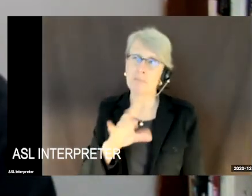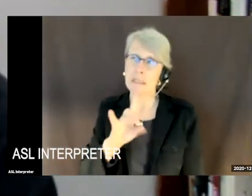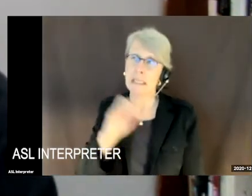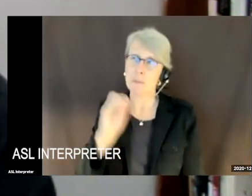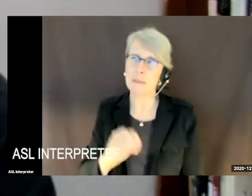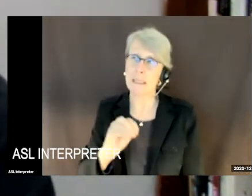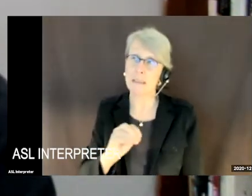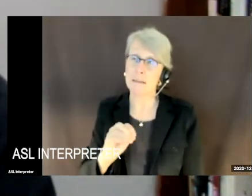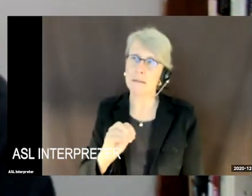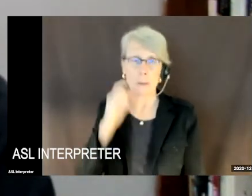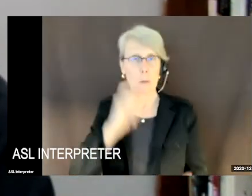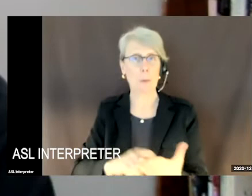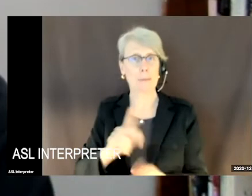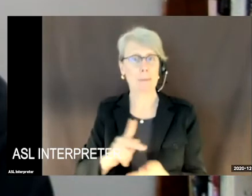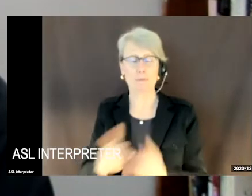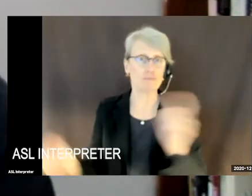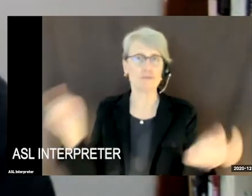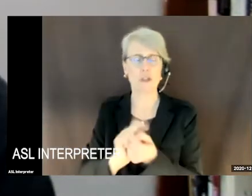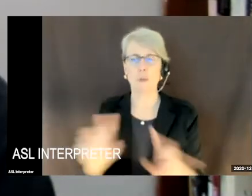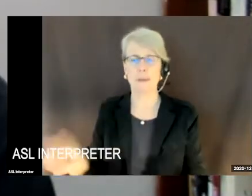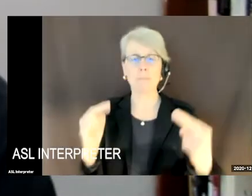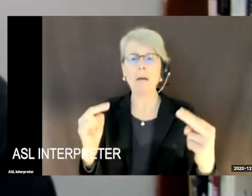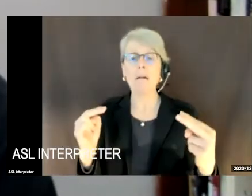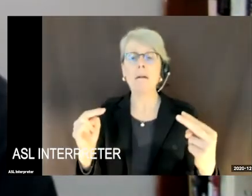from people seeing the other as a human.